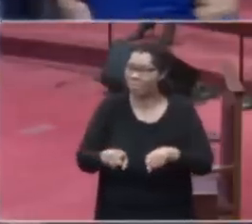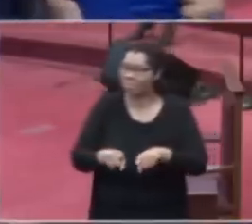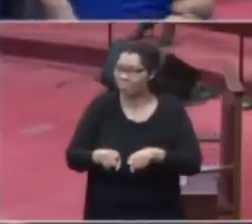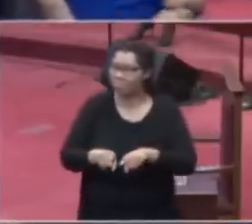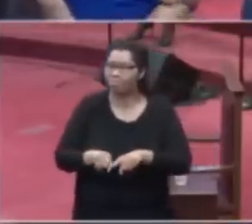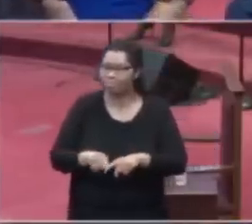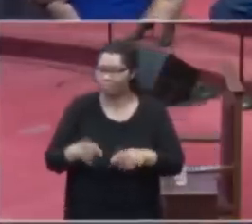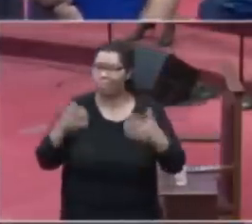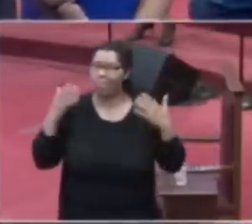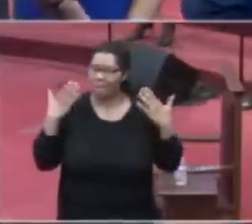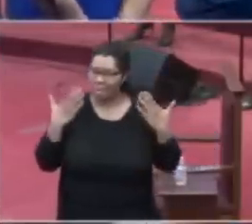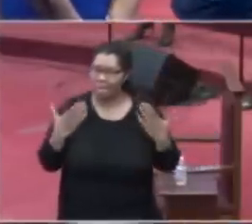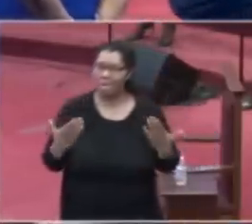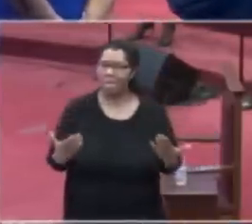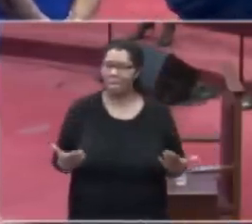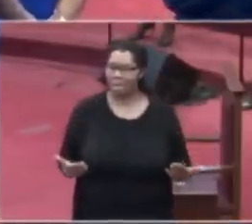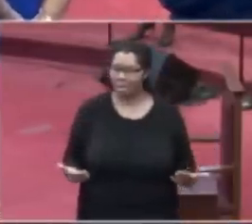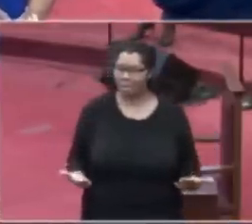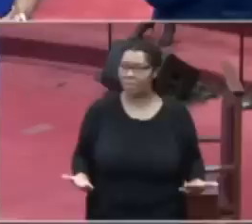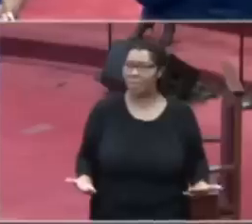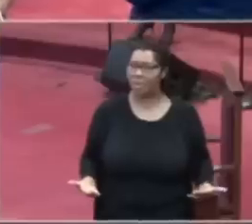That's what I'll be.